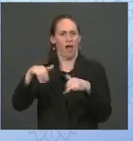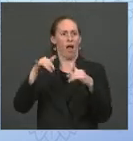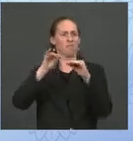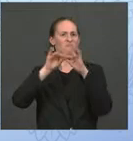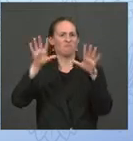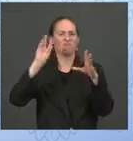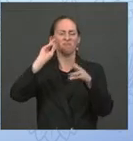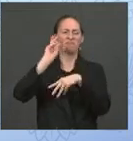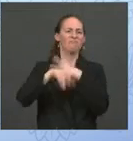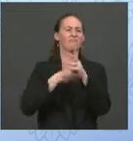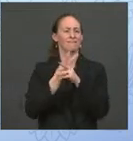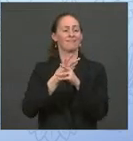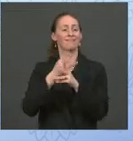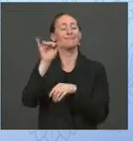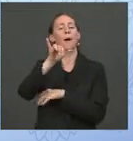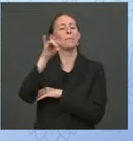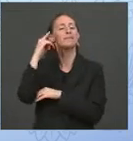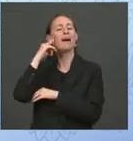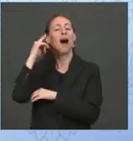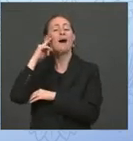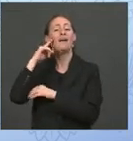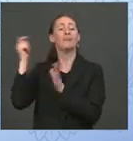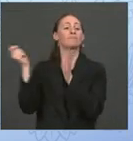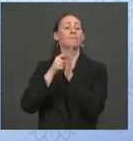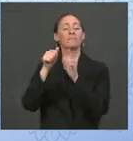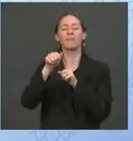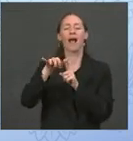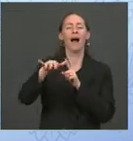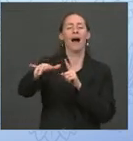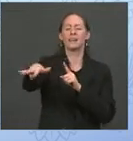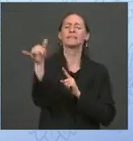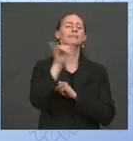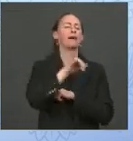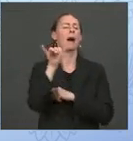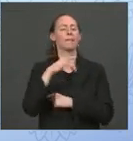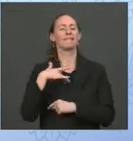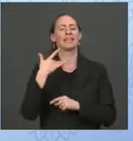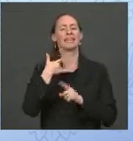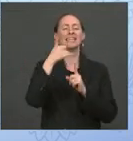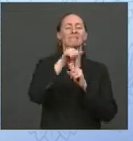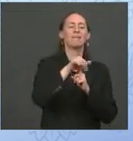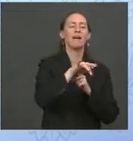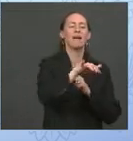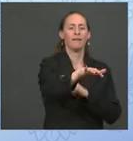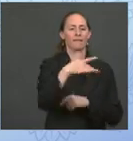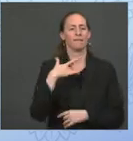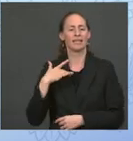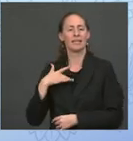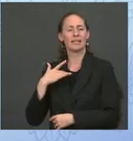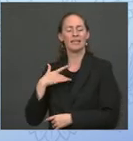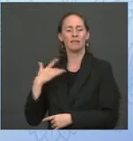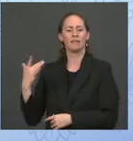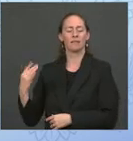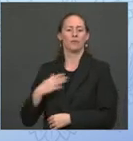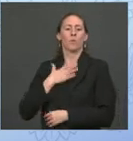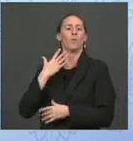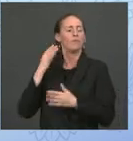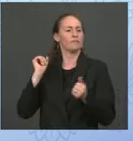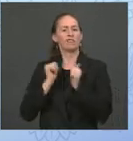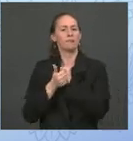sound, changing those who heard its ring. I think of every student that she